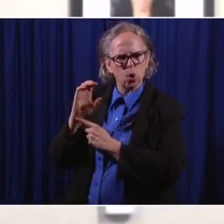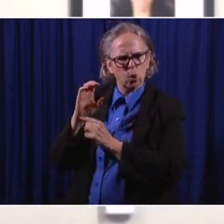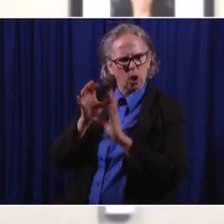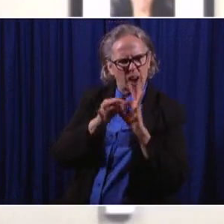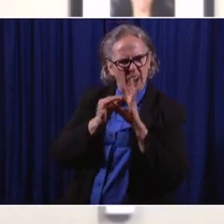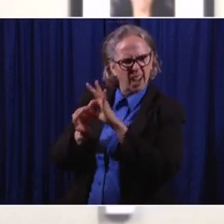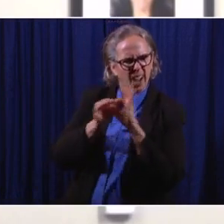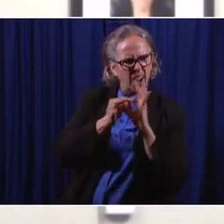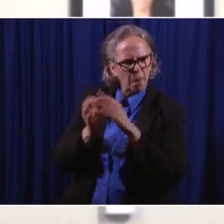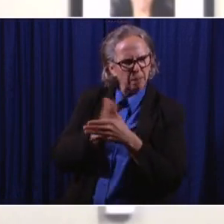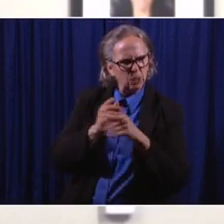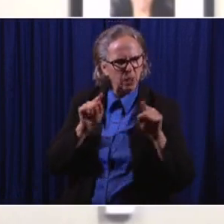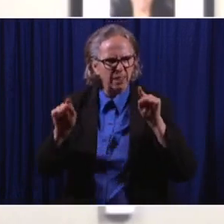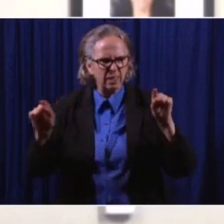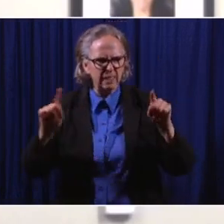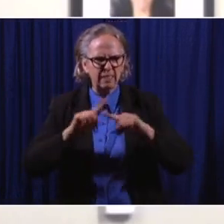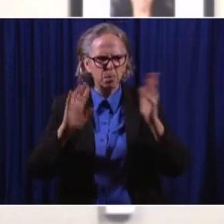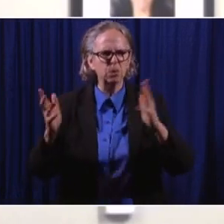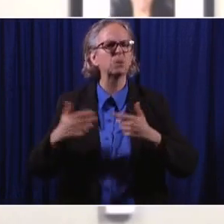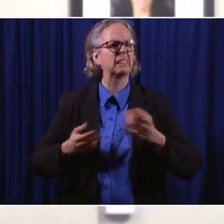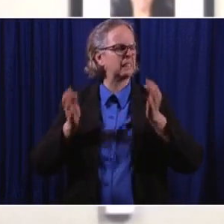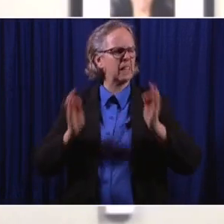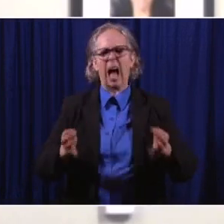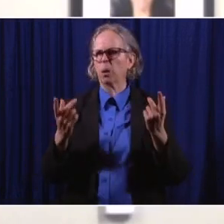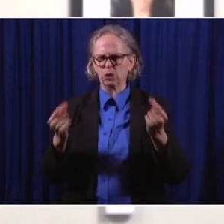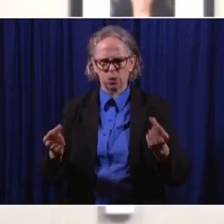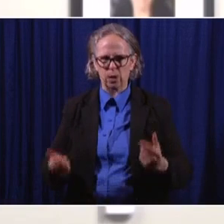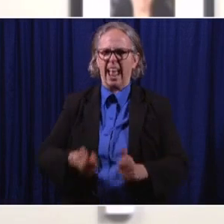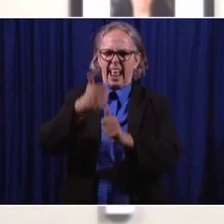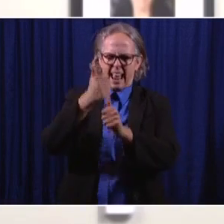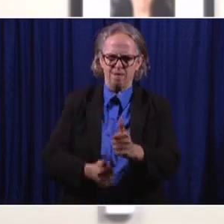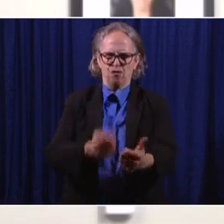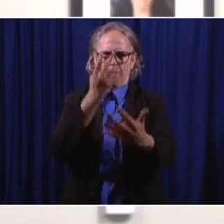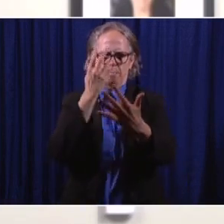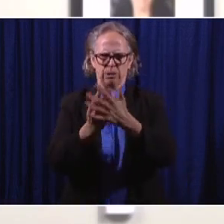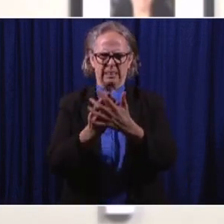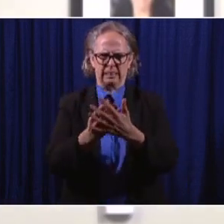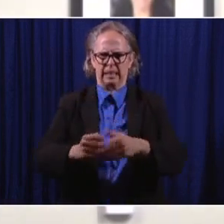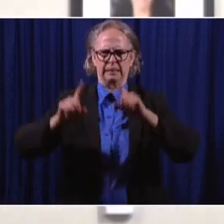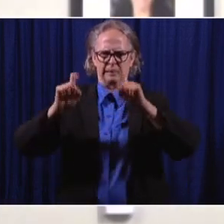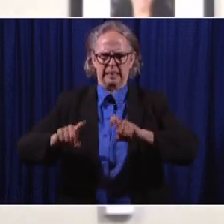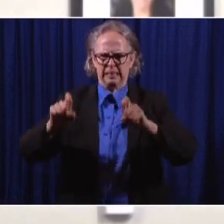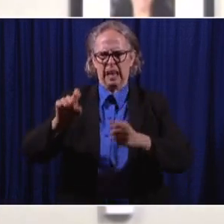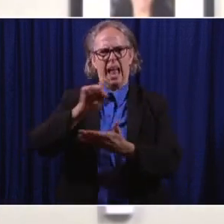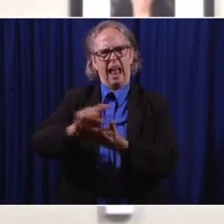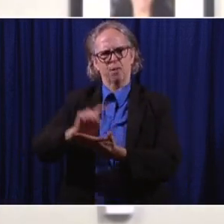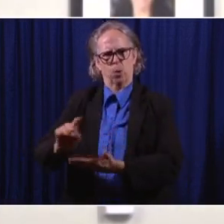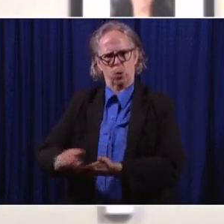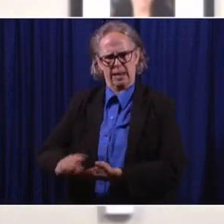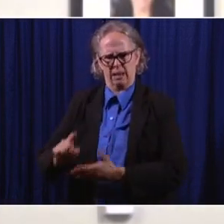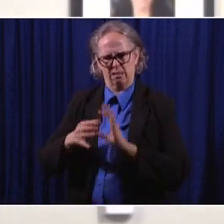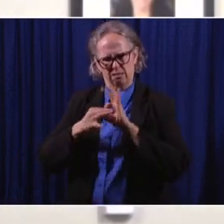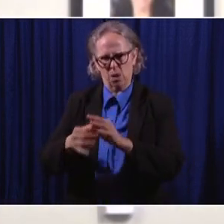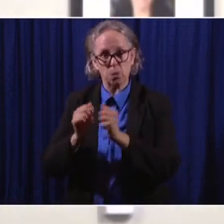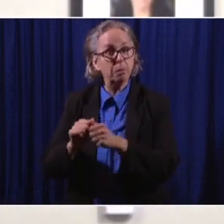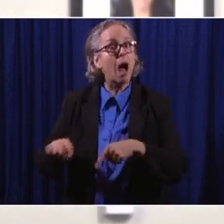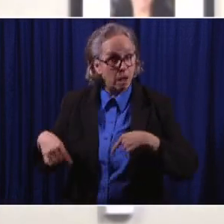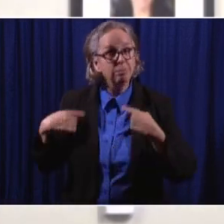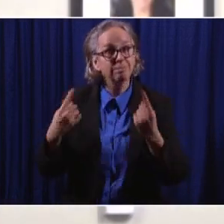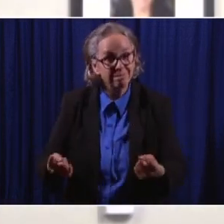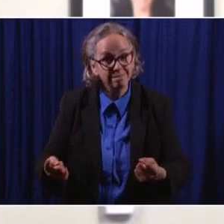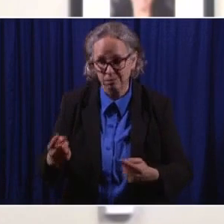every week. And we've been doing that since the first week of September. And what we're finding is there's a relationship